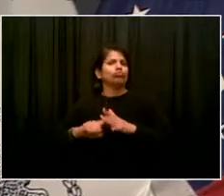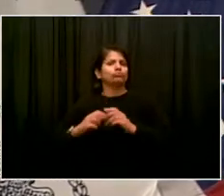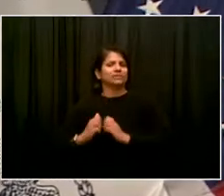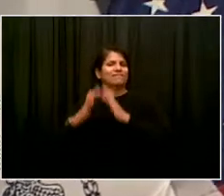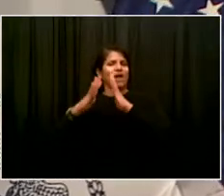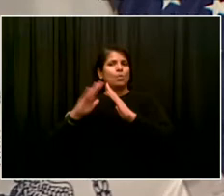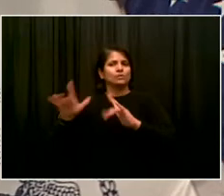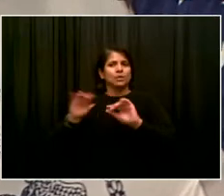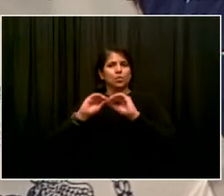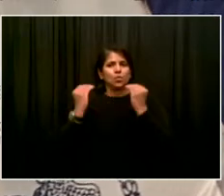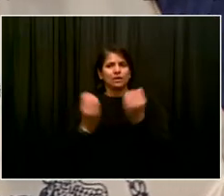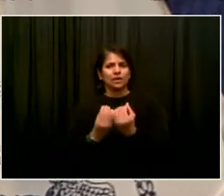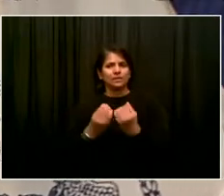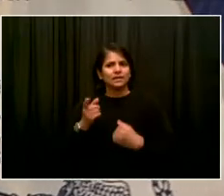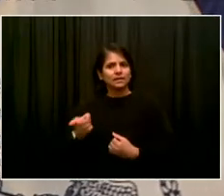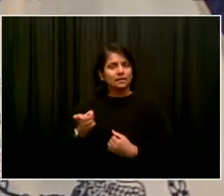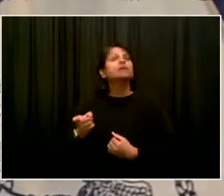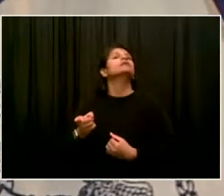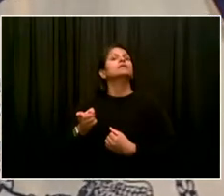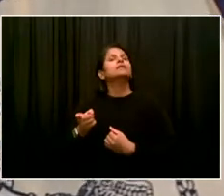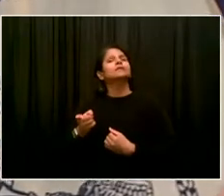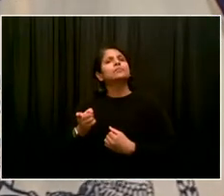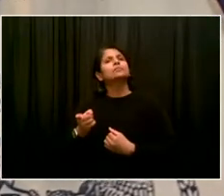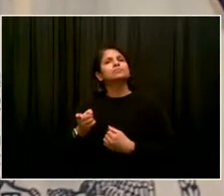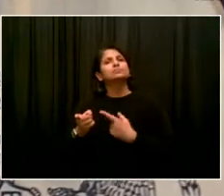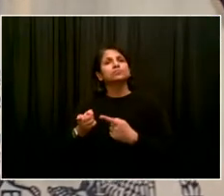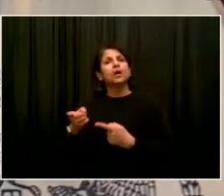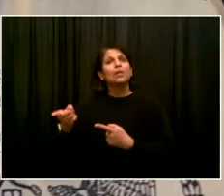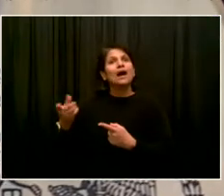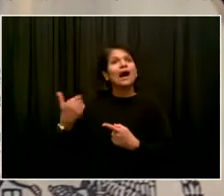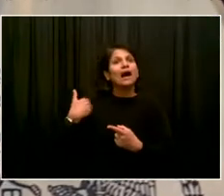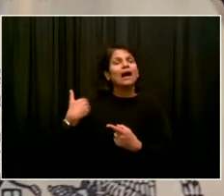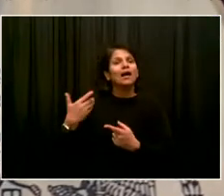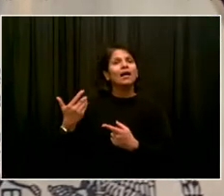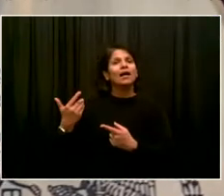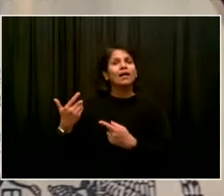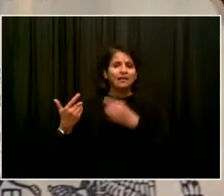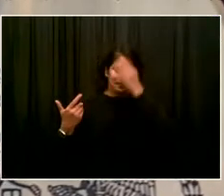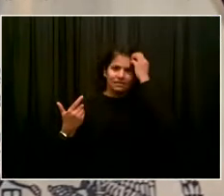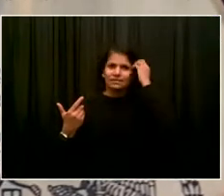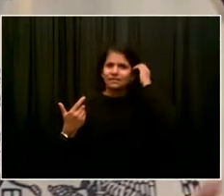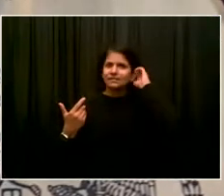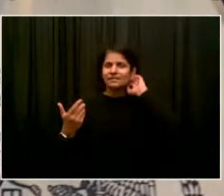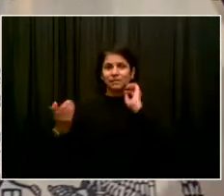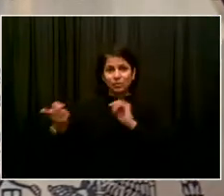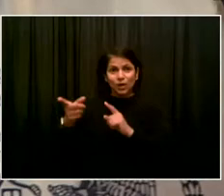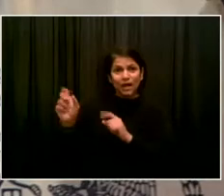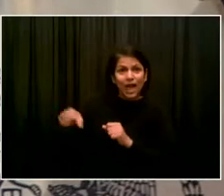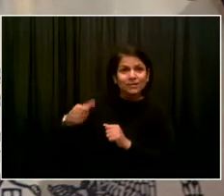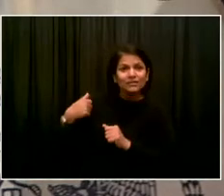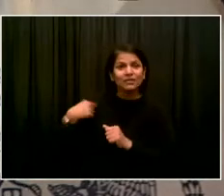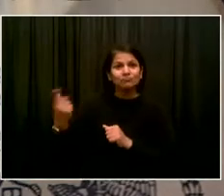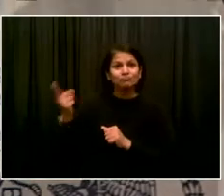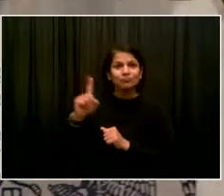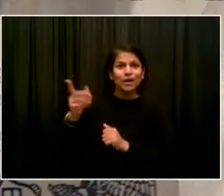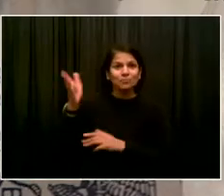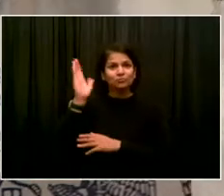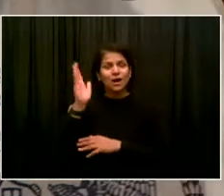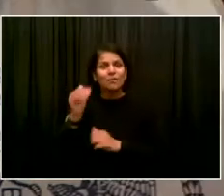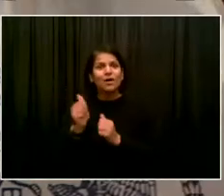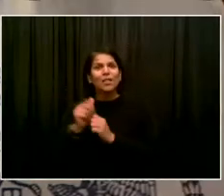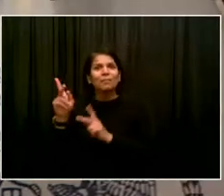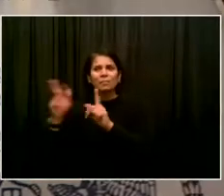Please. You can. You can have the coalition around you. Yes, thank you. He is the founder and